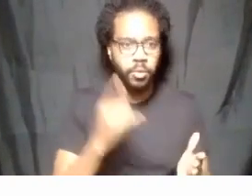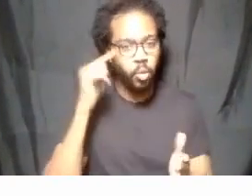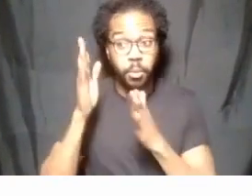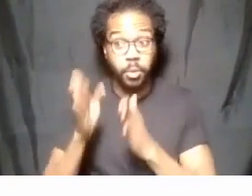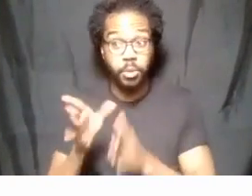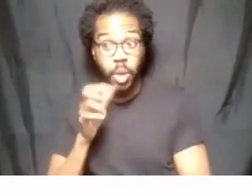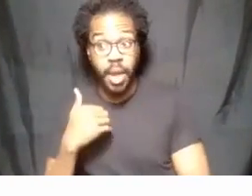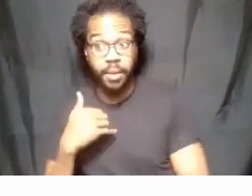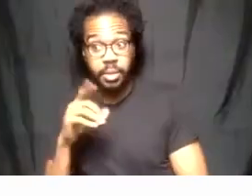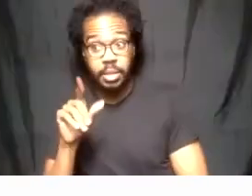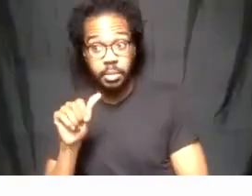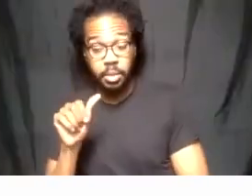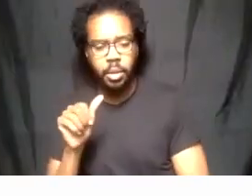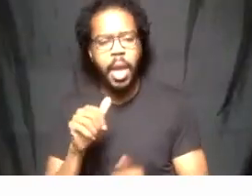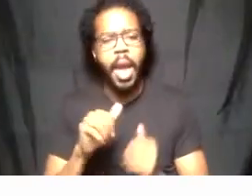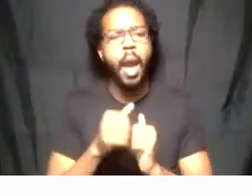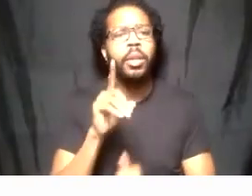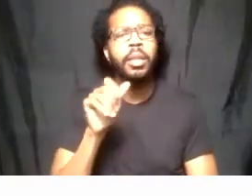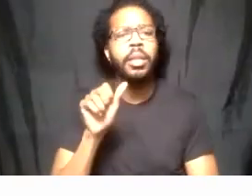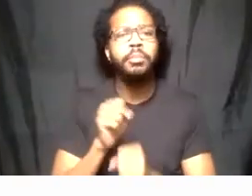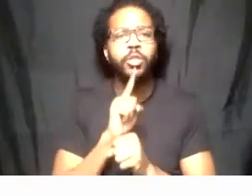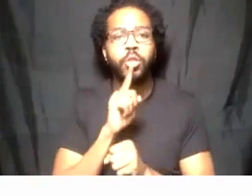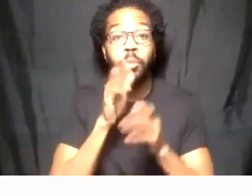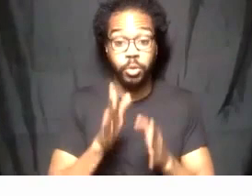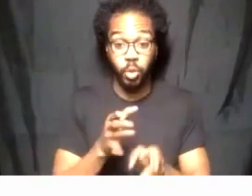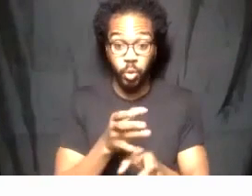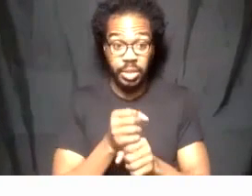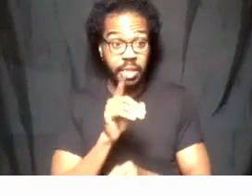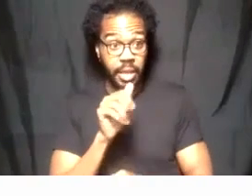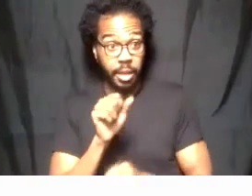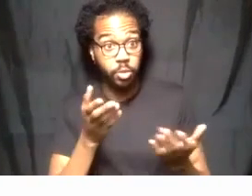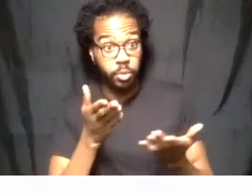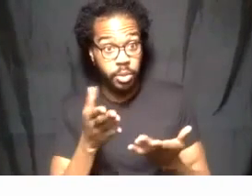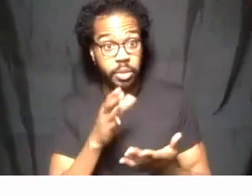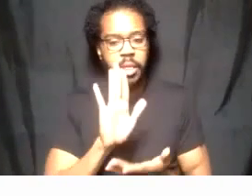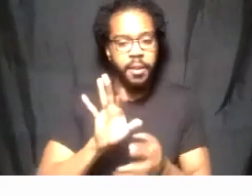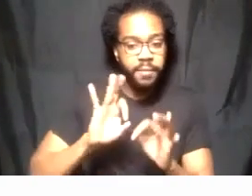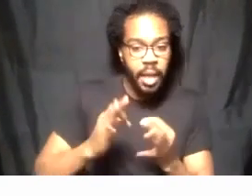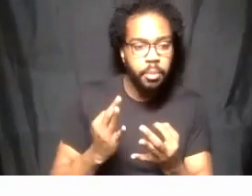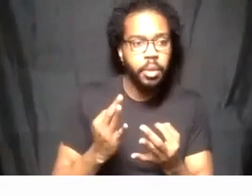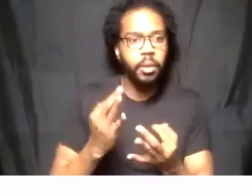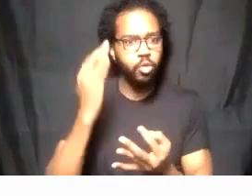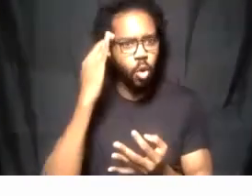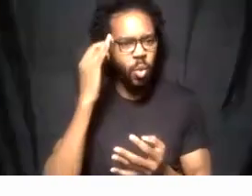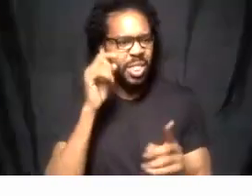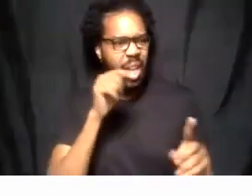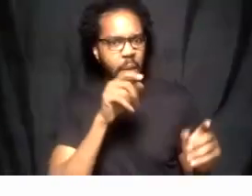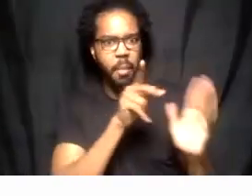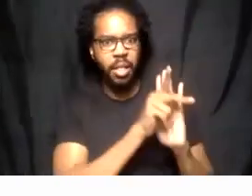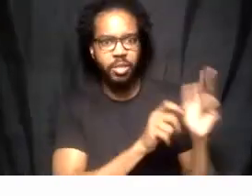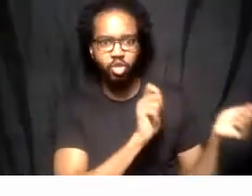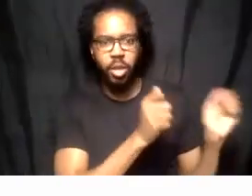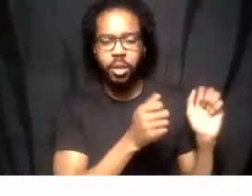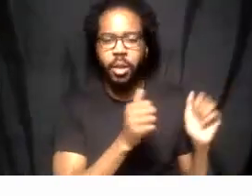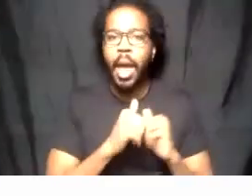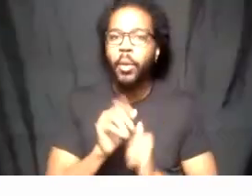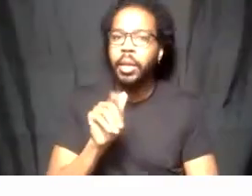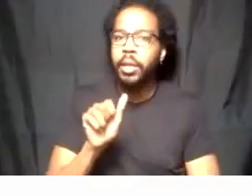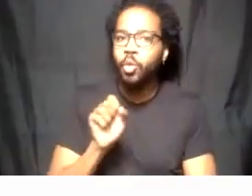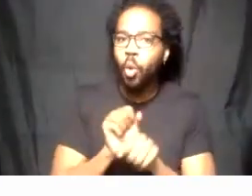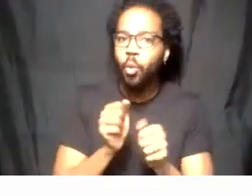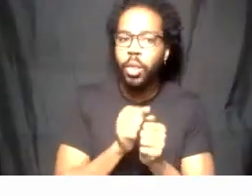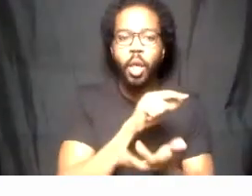ensure people receiving DDA services, their families, and DDA providers are aware of this policy change? How will DDS work with